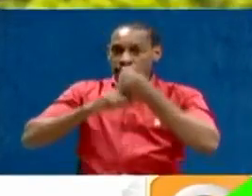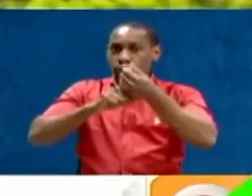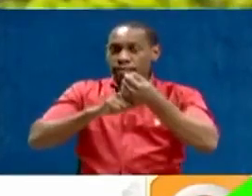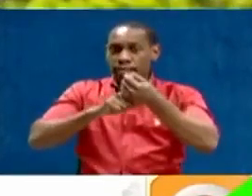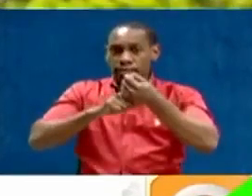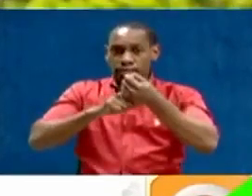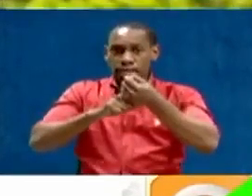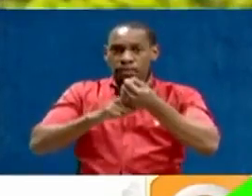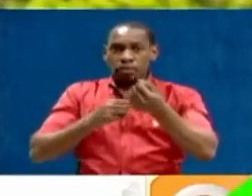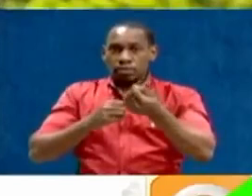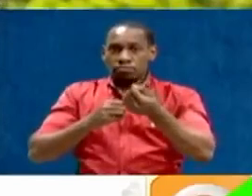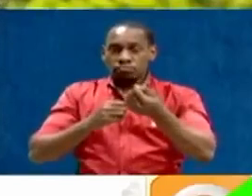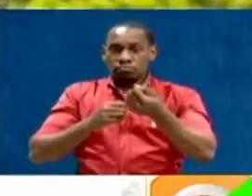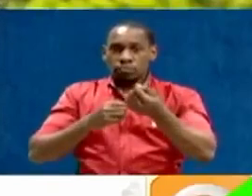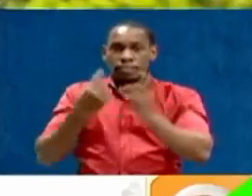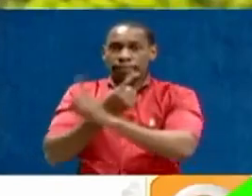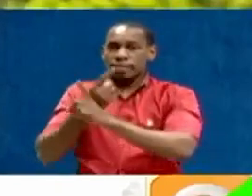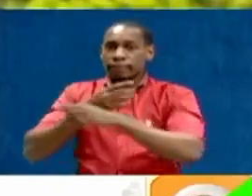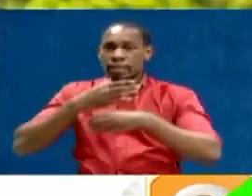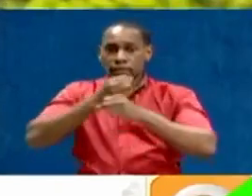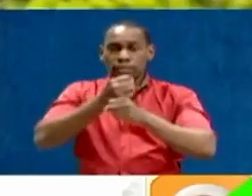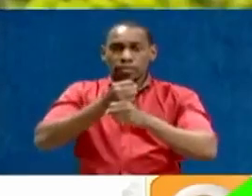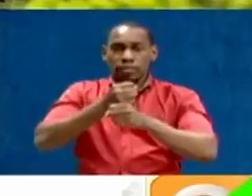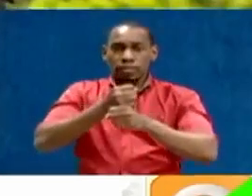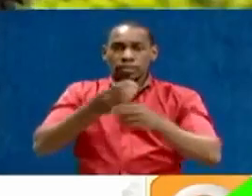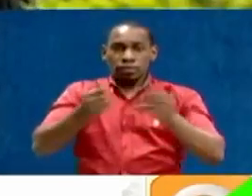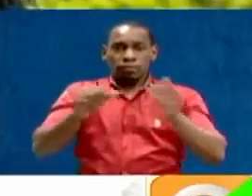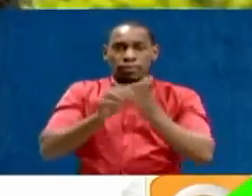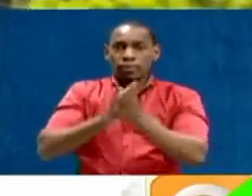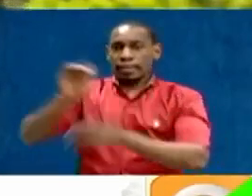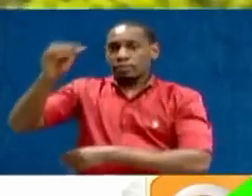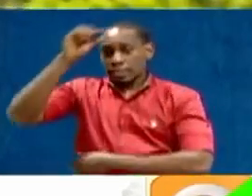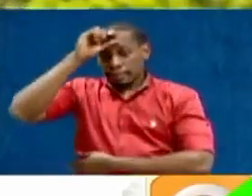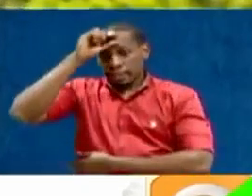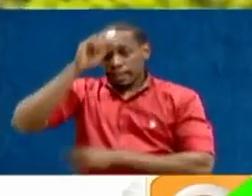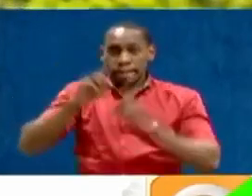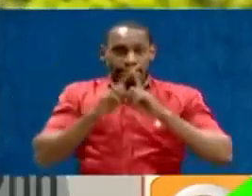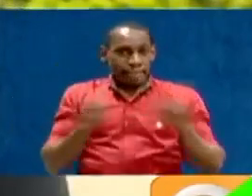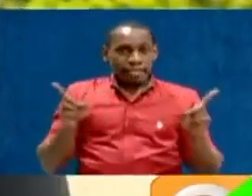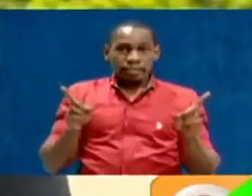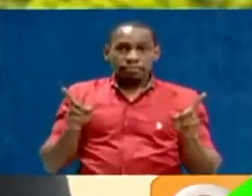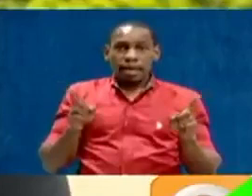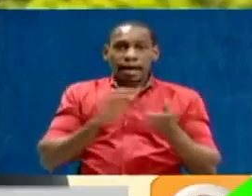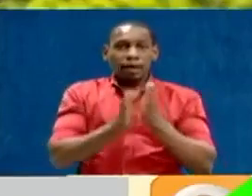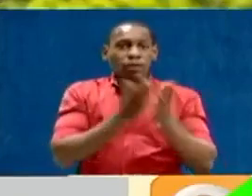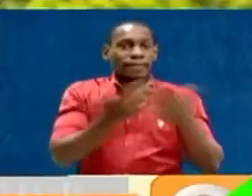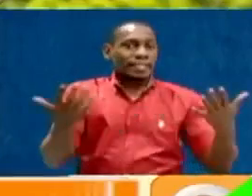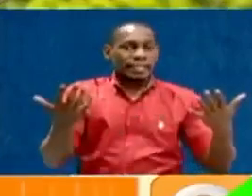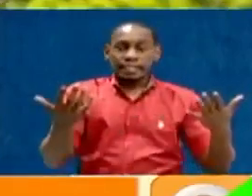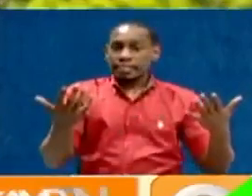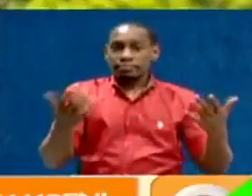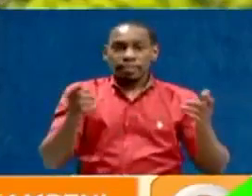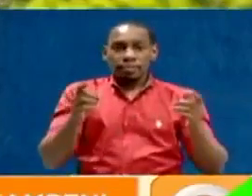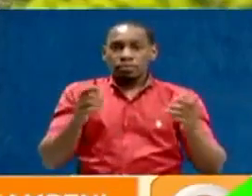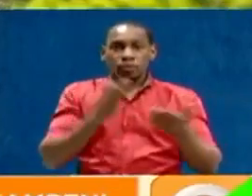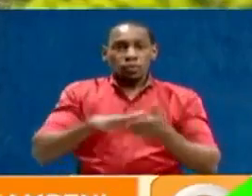by different organizations to build it up and the county government. But it has not been equipped, so it is almost